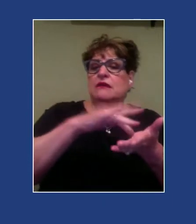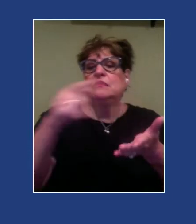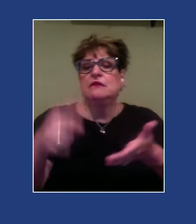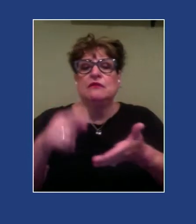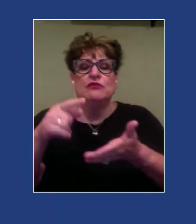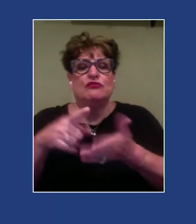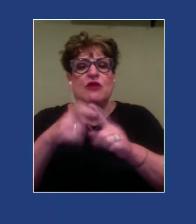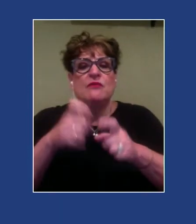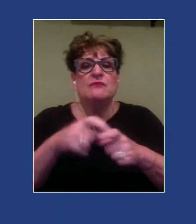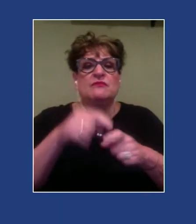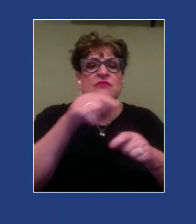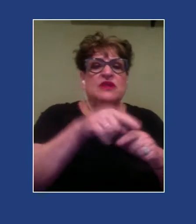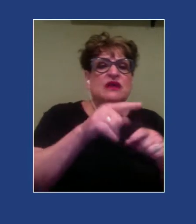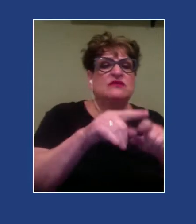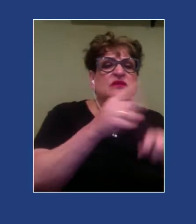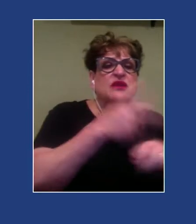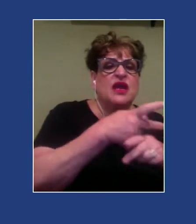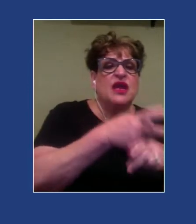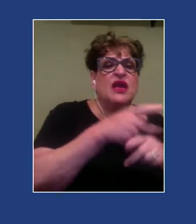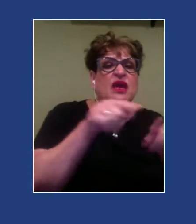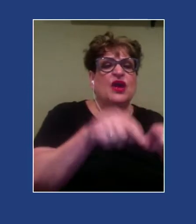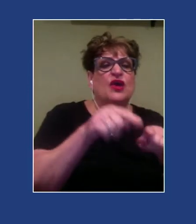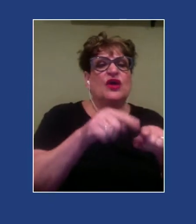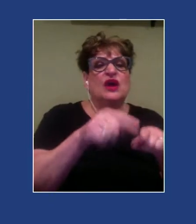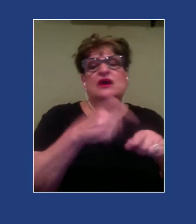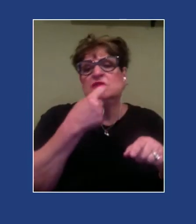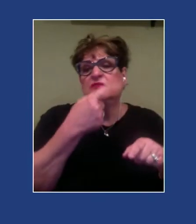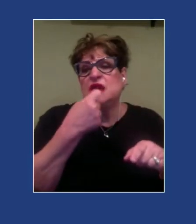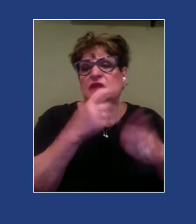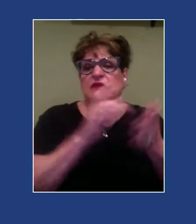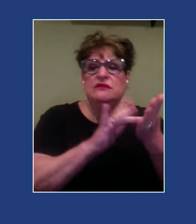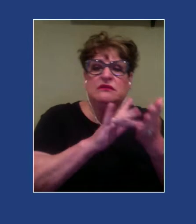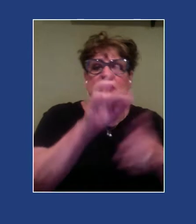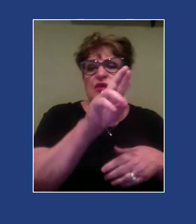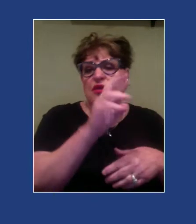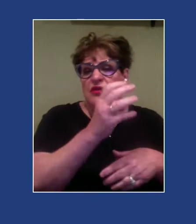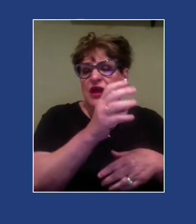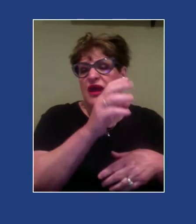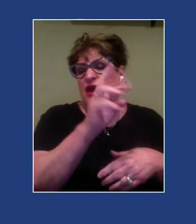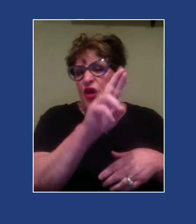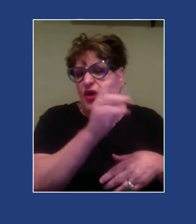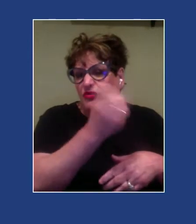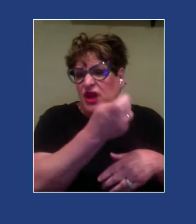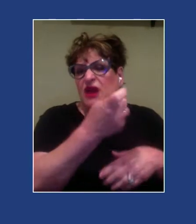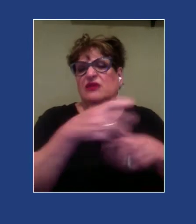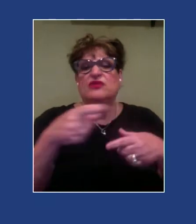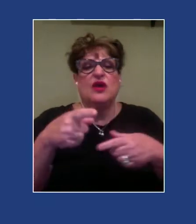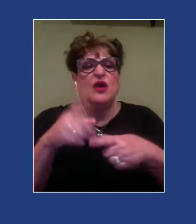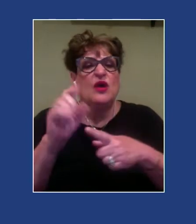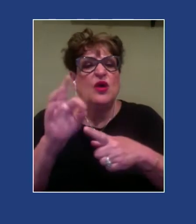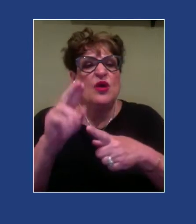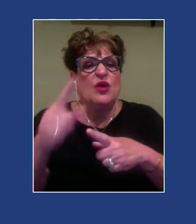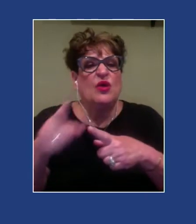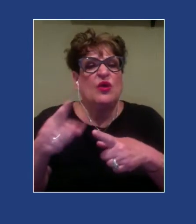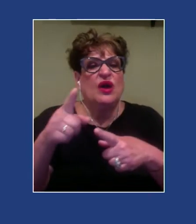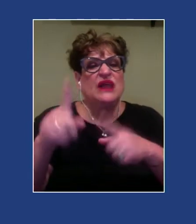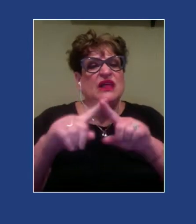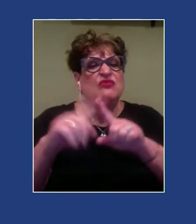therapy. That can include pubertal suppressant medication in 10 or stage 2 of puberty, gonadotropin-releasing hormone analogs